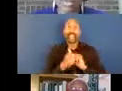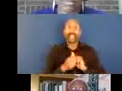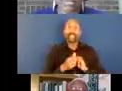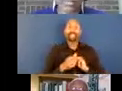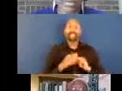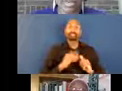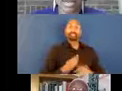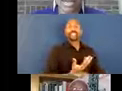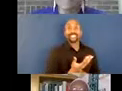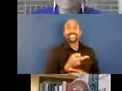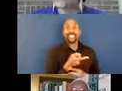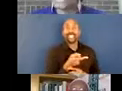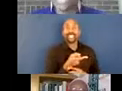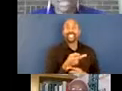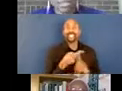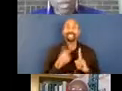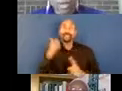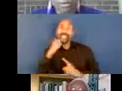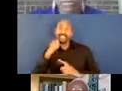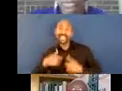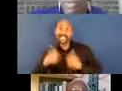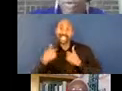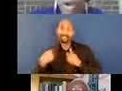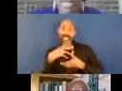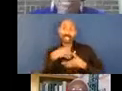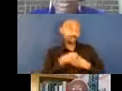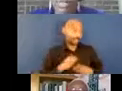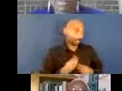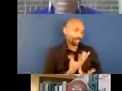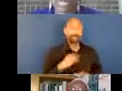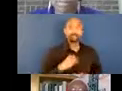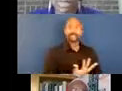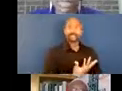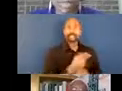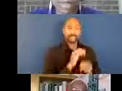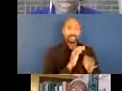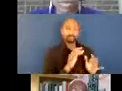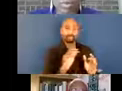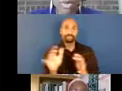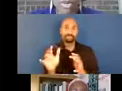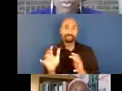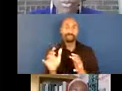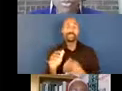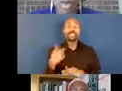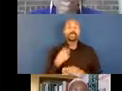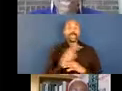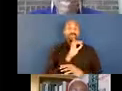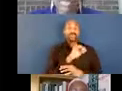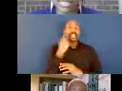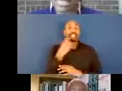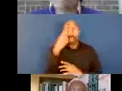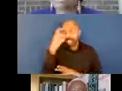lives. If what we need to dream, to move our spirits most deeply and directly toward and through promise